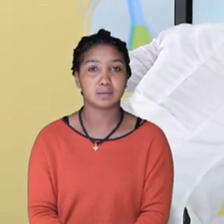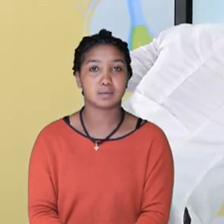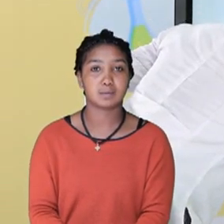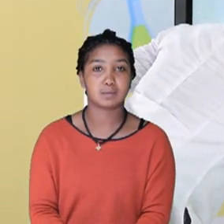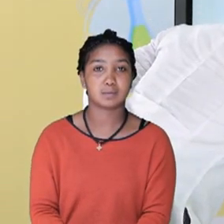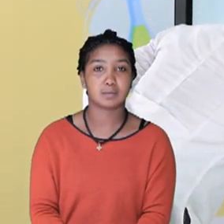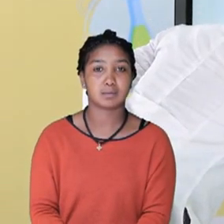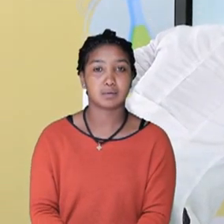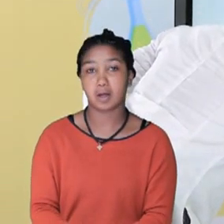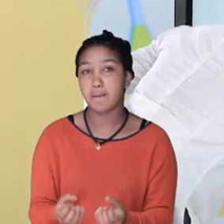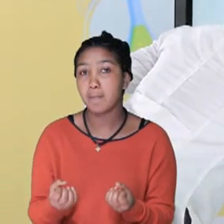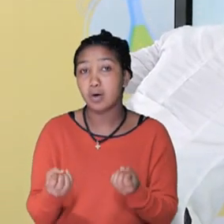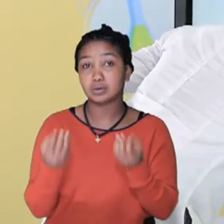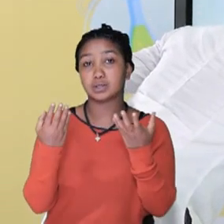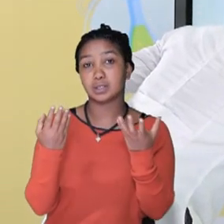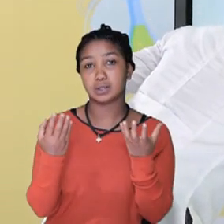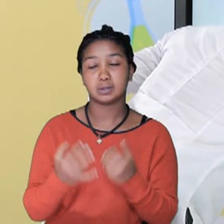the amount,